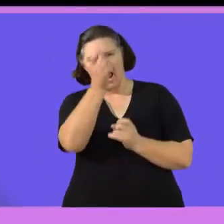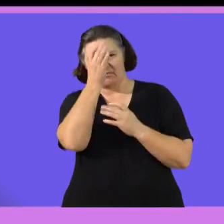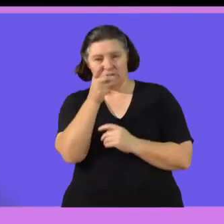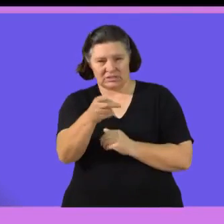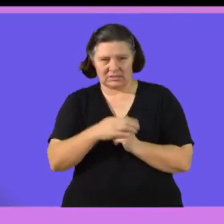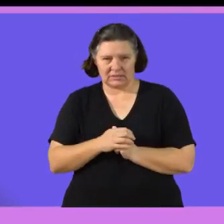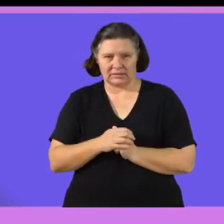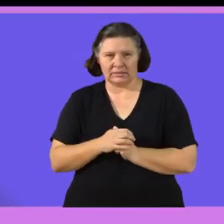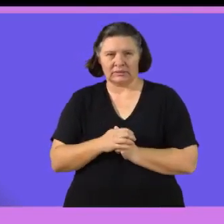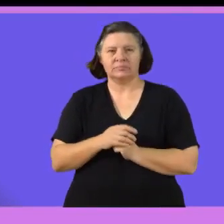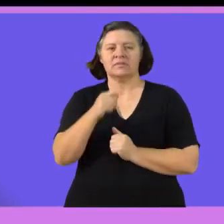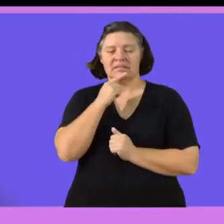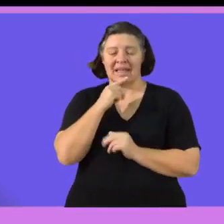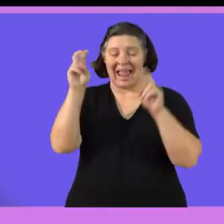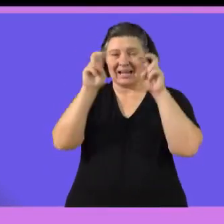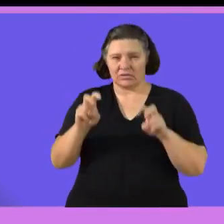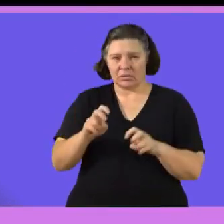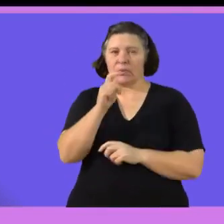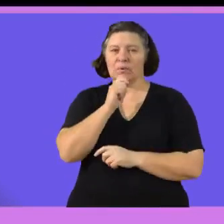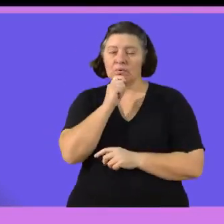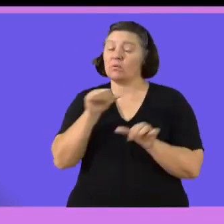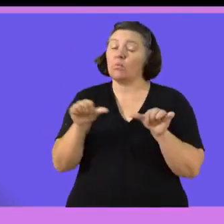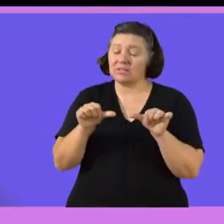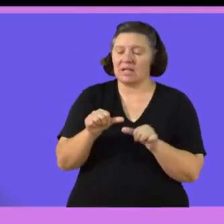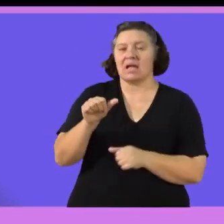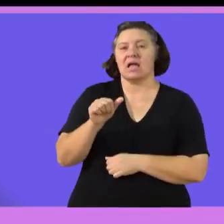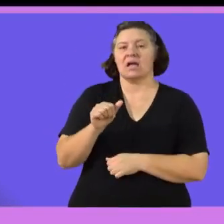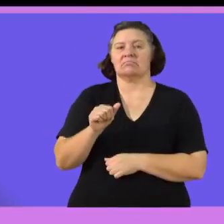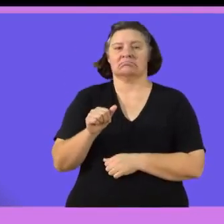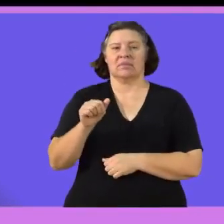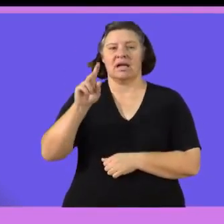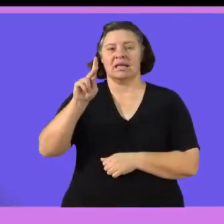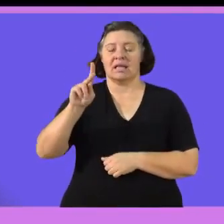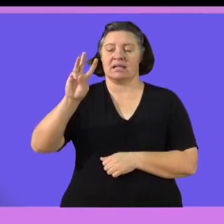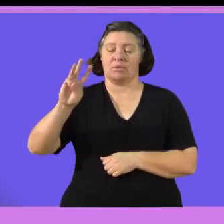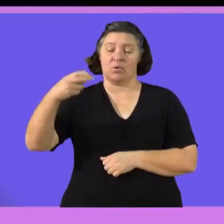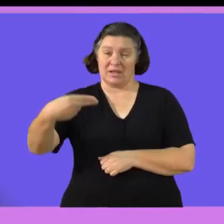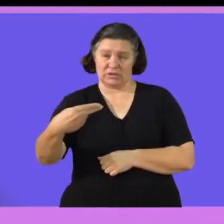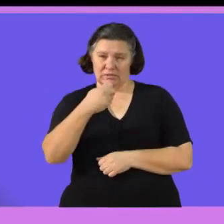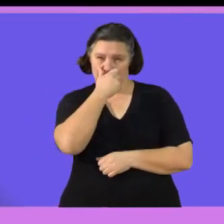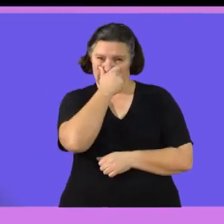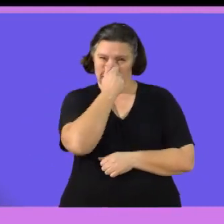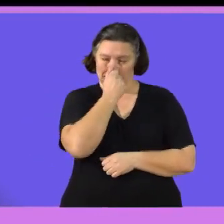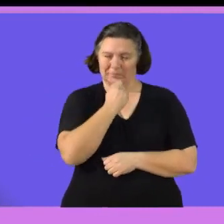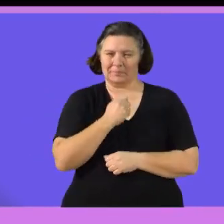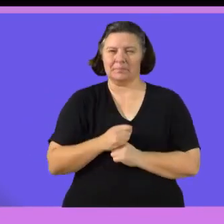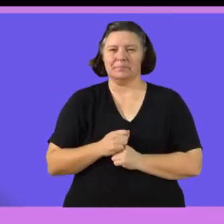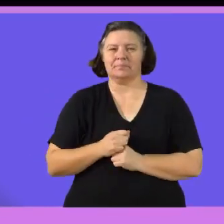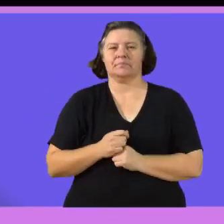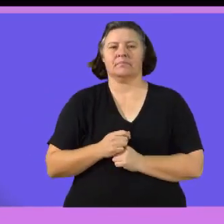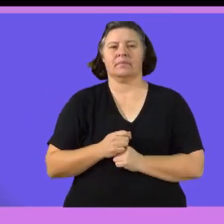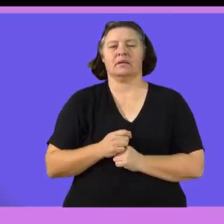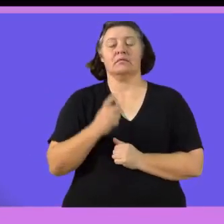some definition and info here. I'm saying here that electricity consumption is measured in kilowatt hours, right? And there's the abbreviation that we